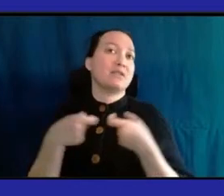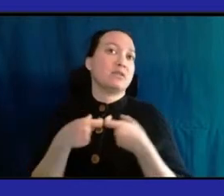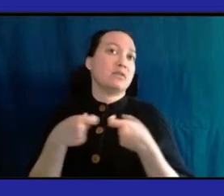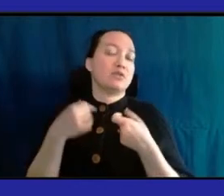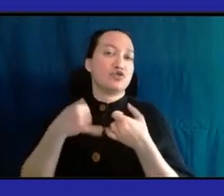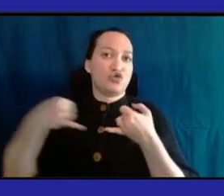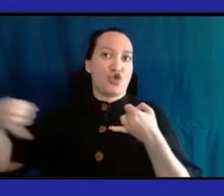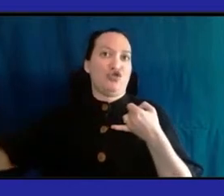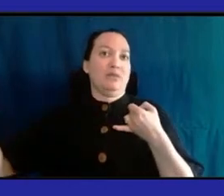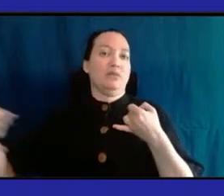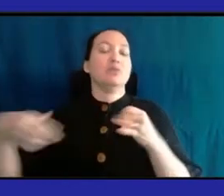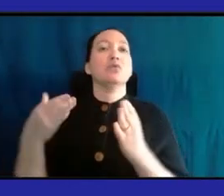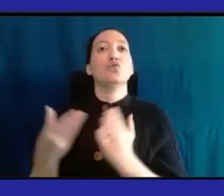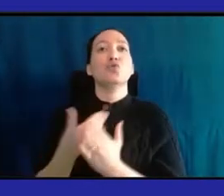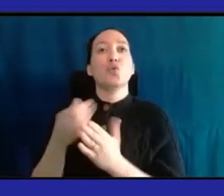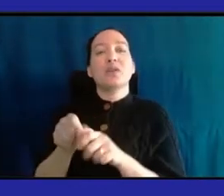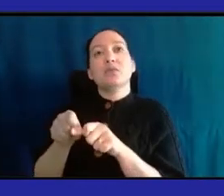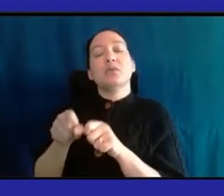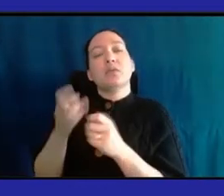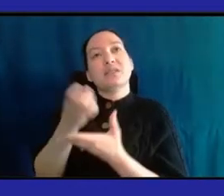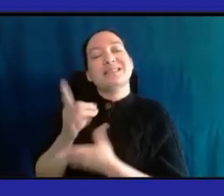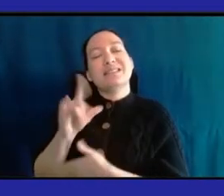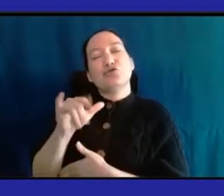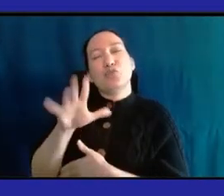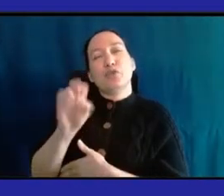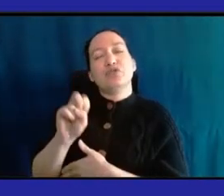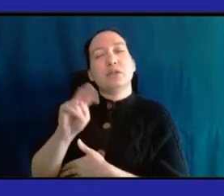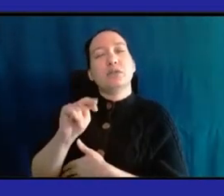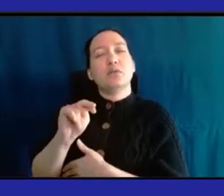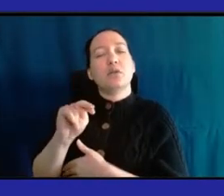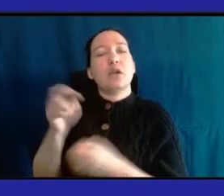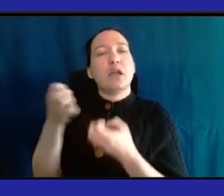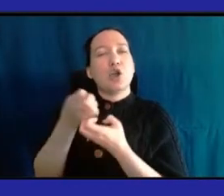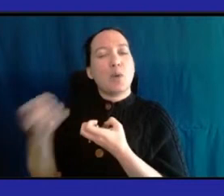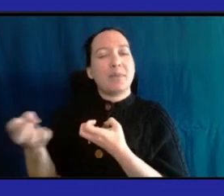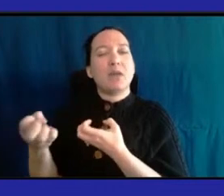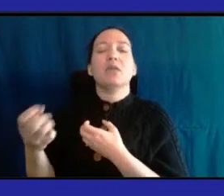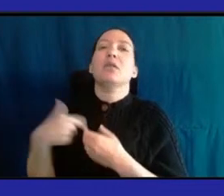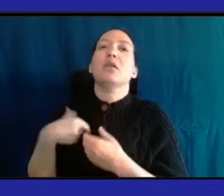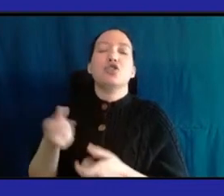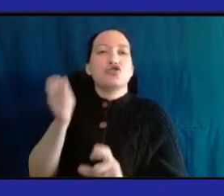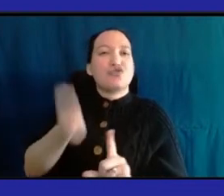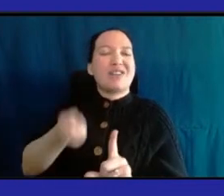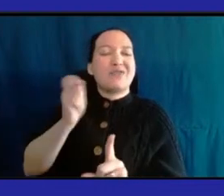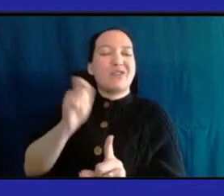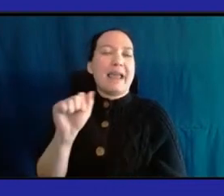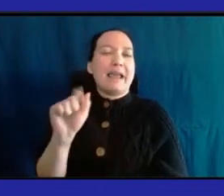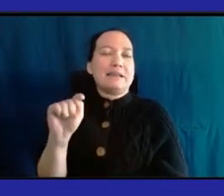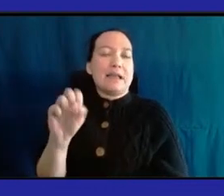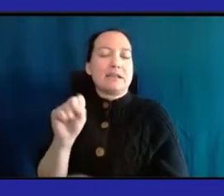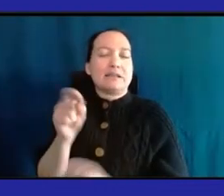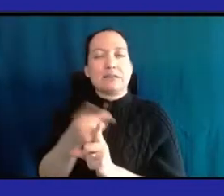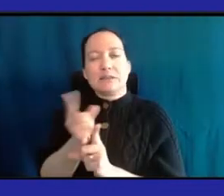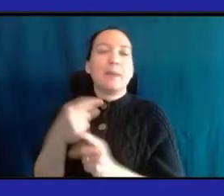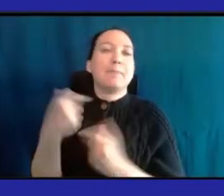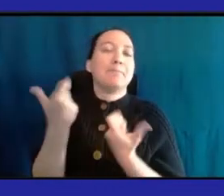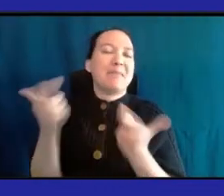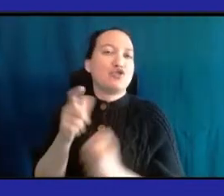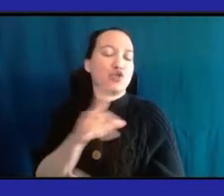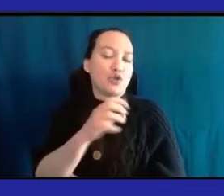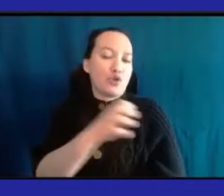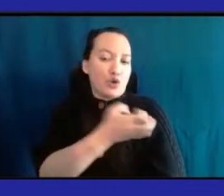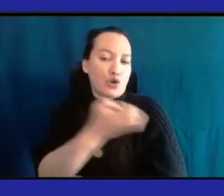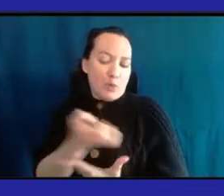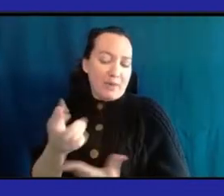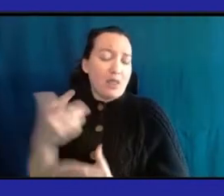new distribution equipment and automatic transfer switches, ATSs, for major equipment loads,